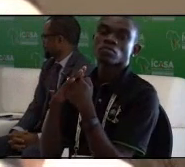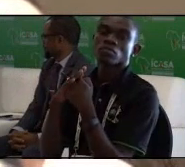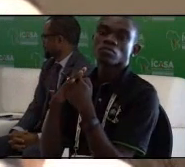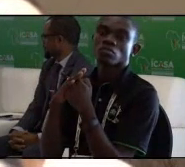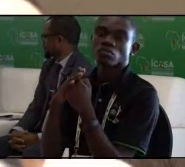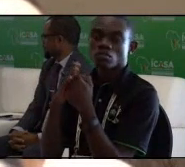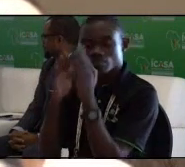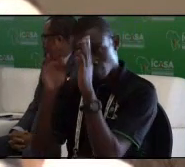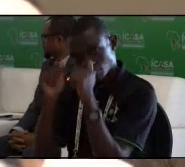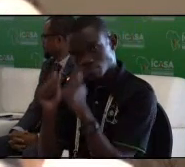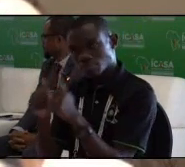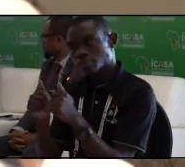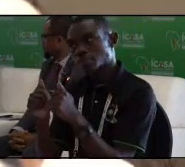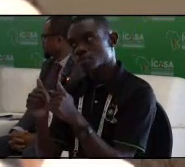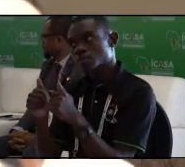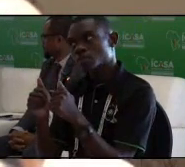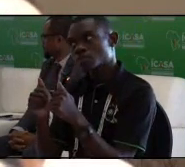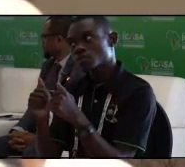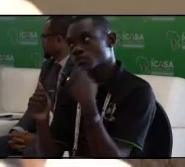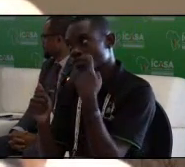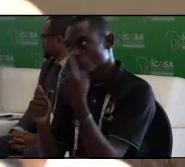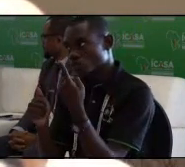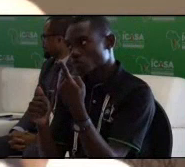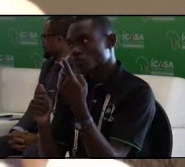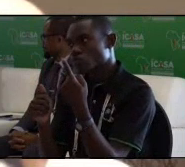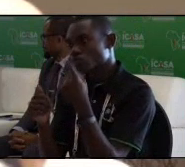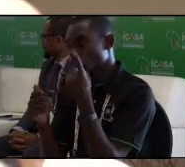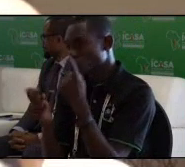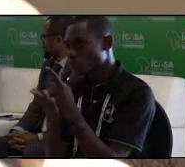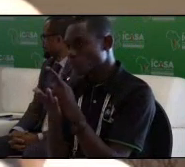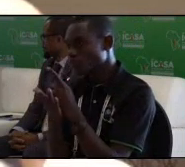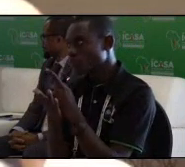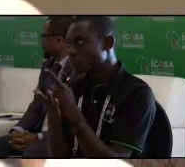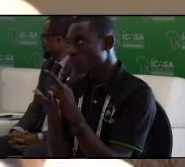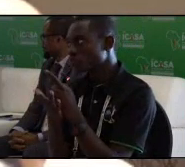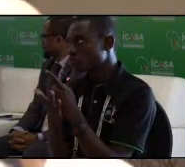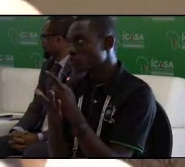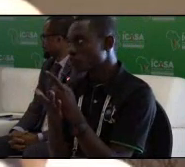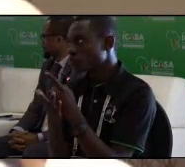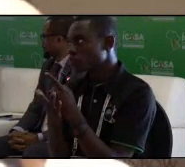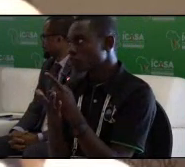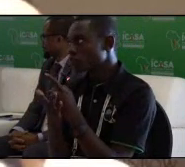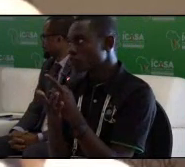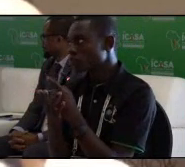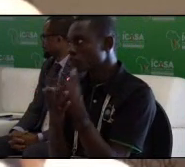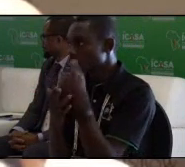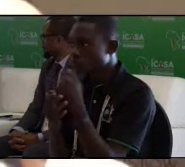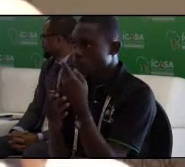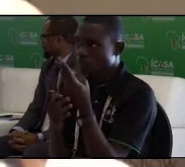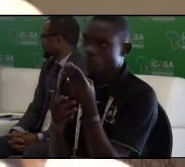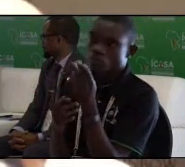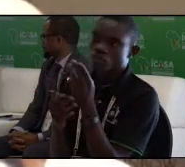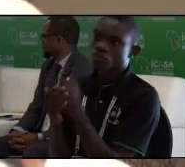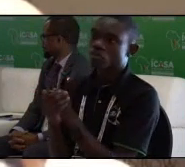so again, in one of the assessments, we also asked